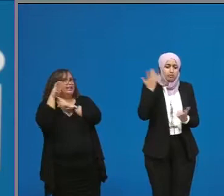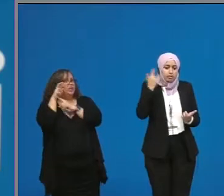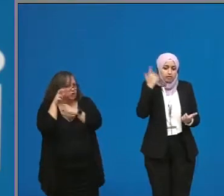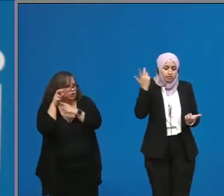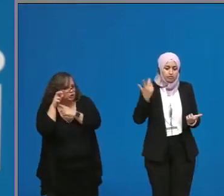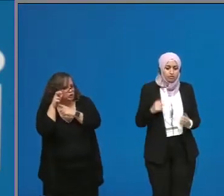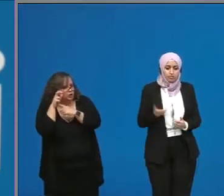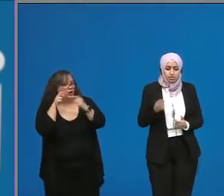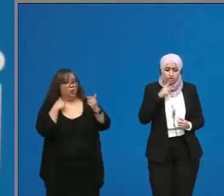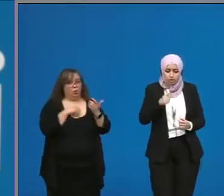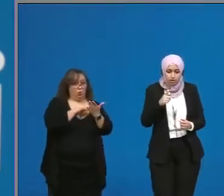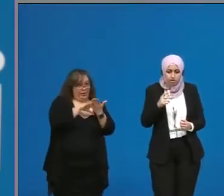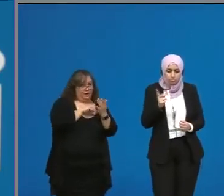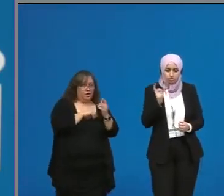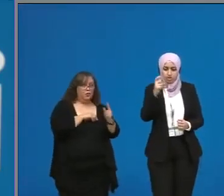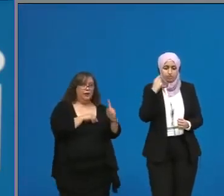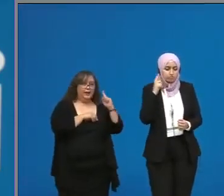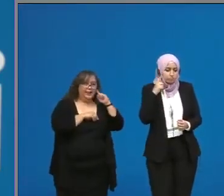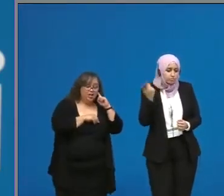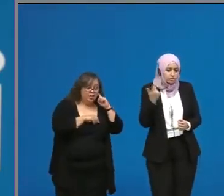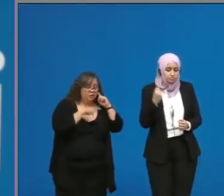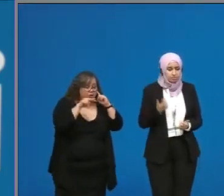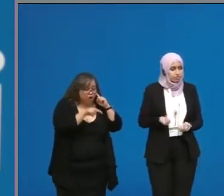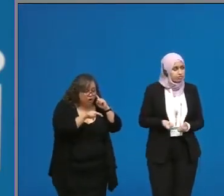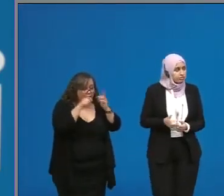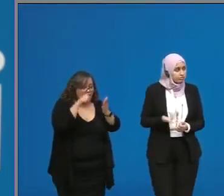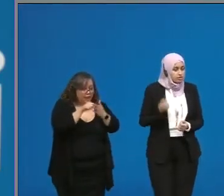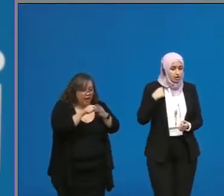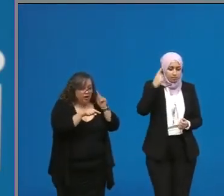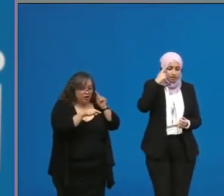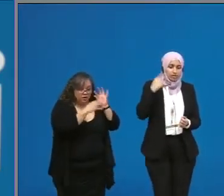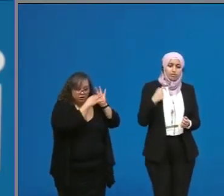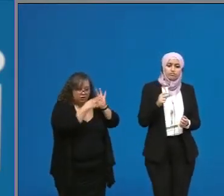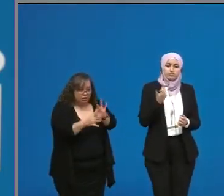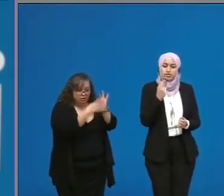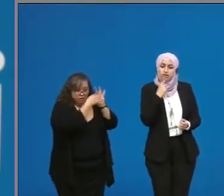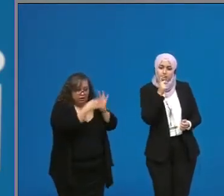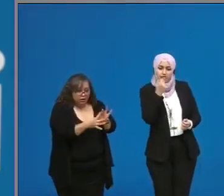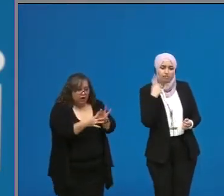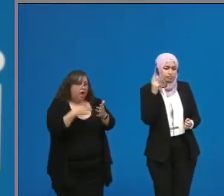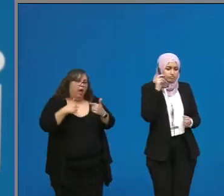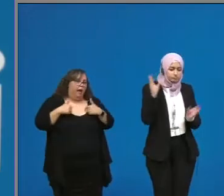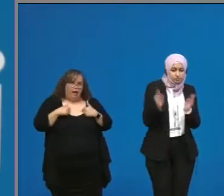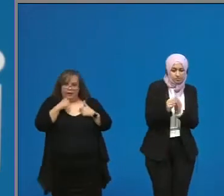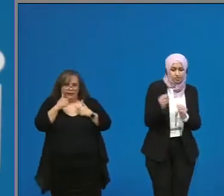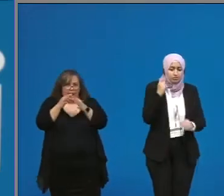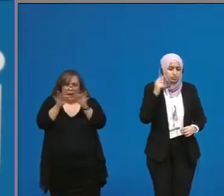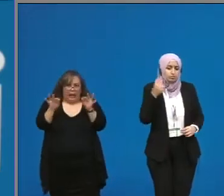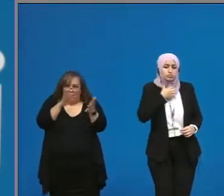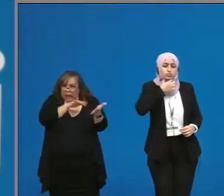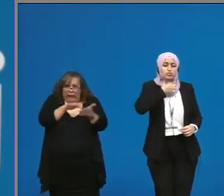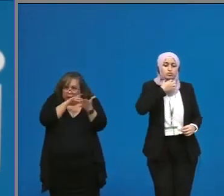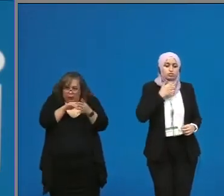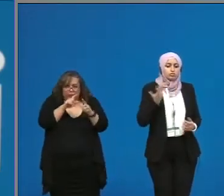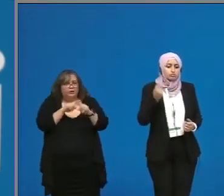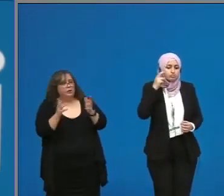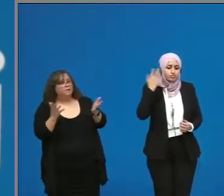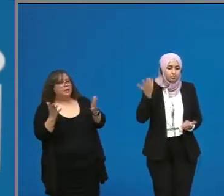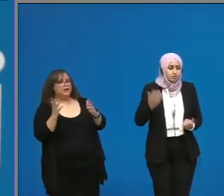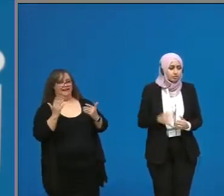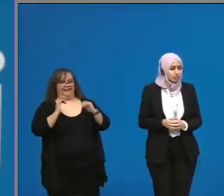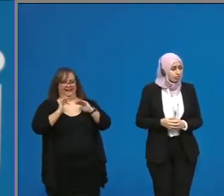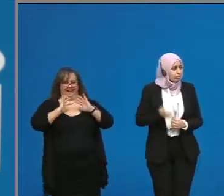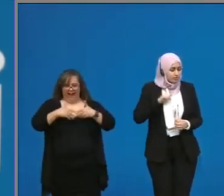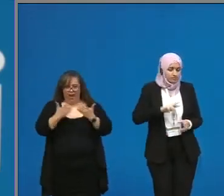certain sound. And then we can form, I'm not a linguist or anything, but there's a fundamental difference in how we acquire